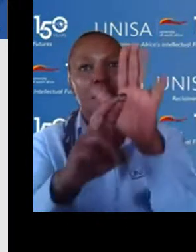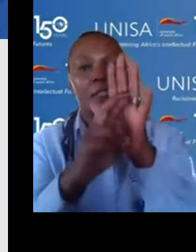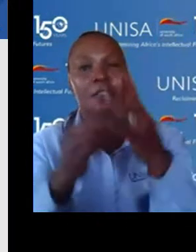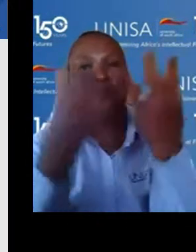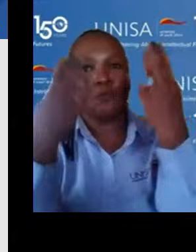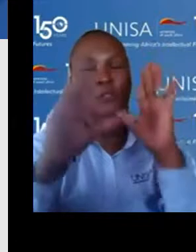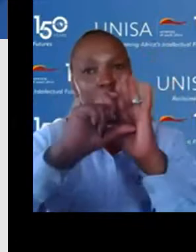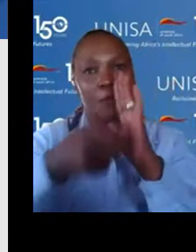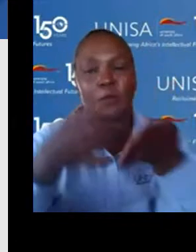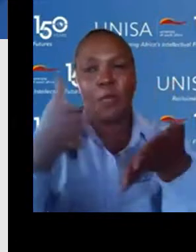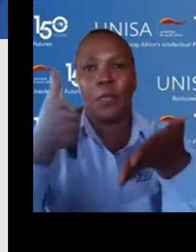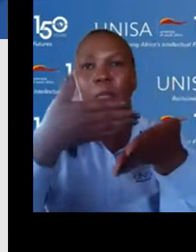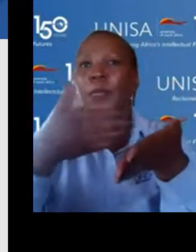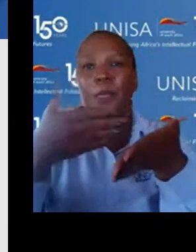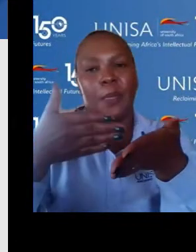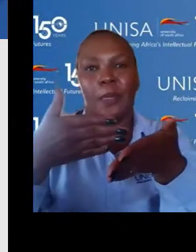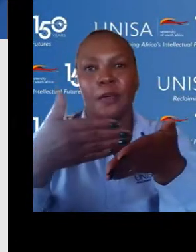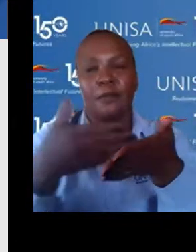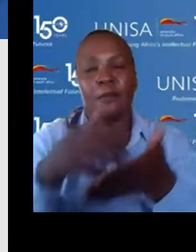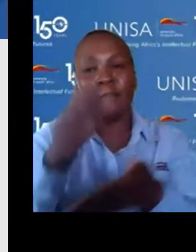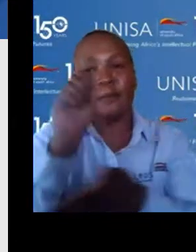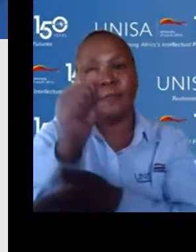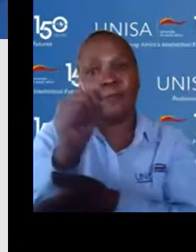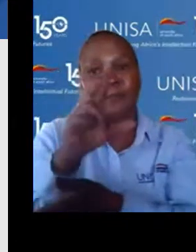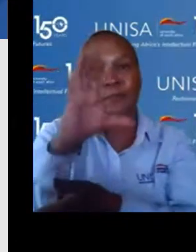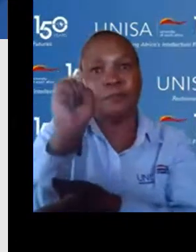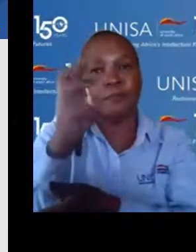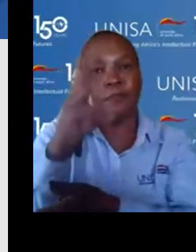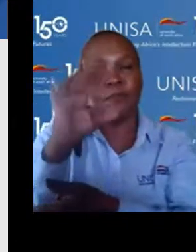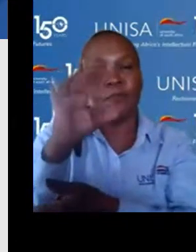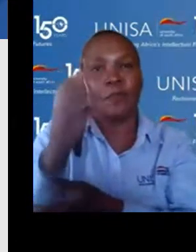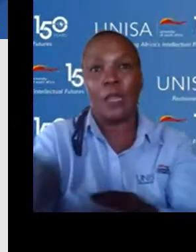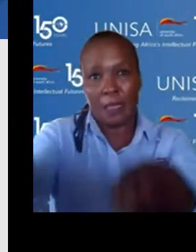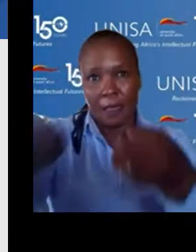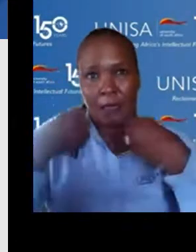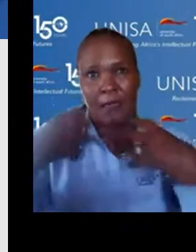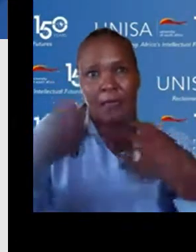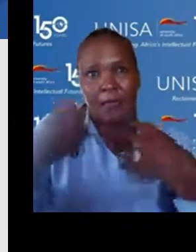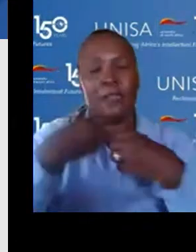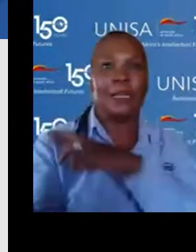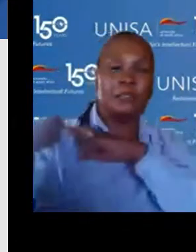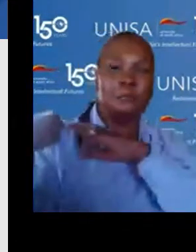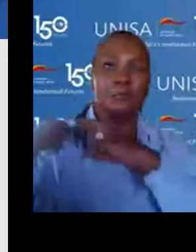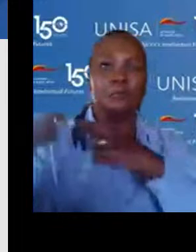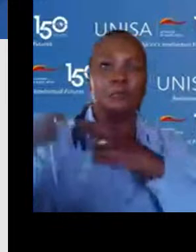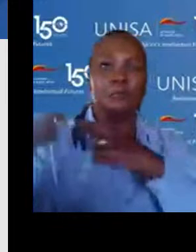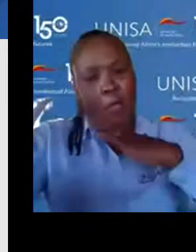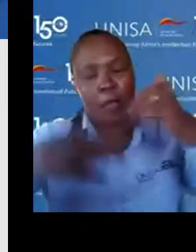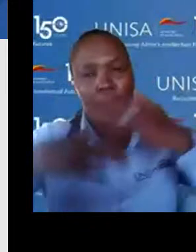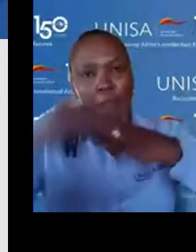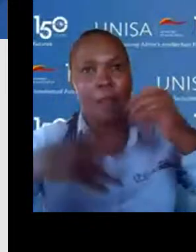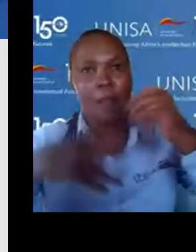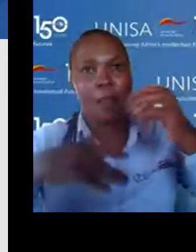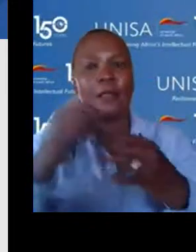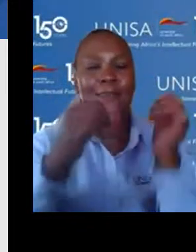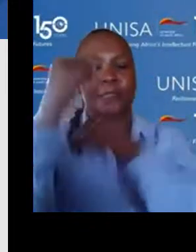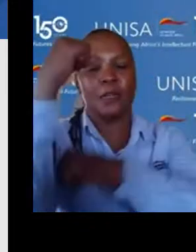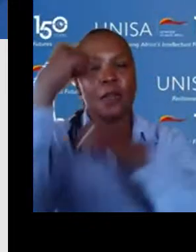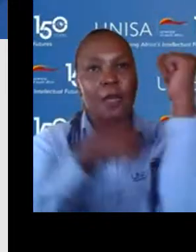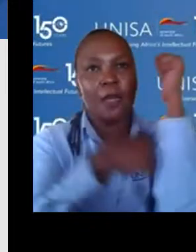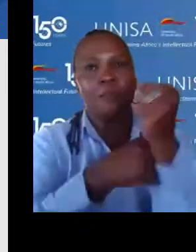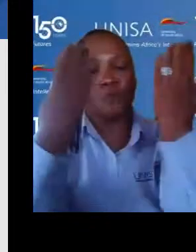disabilities. ACSWIT was given a responsibility to establish a structure for students